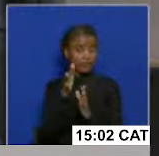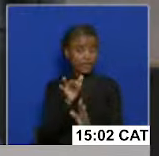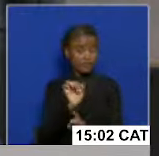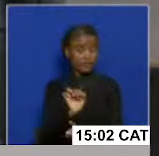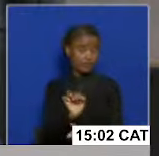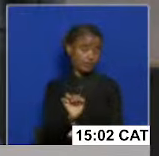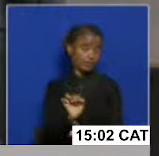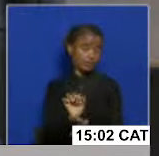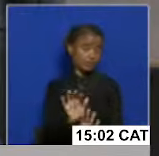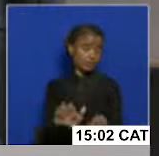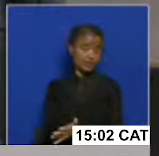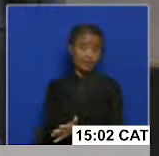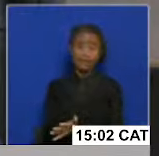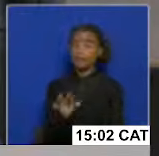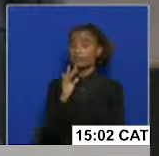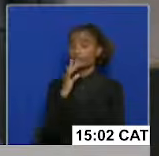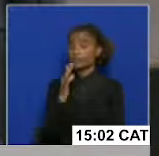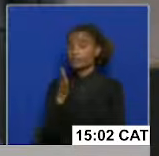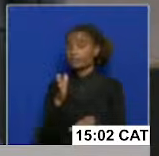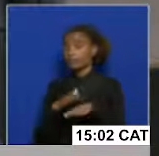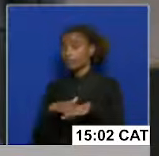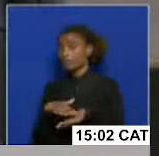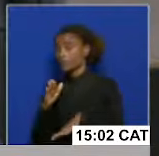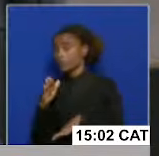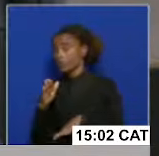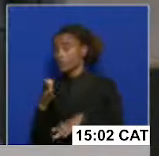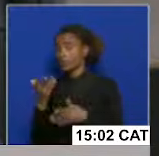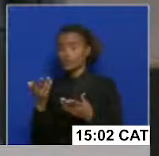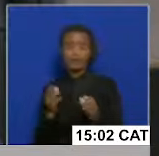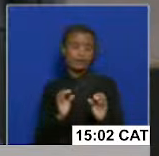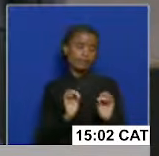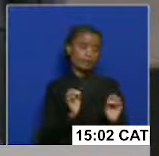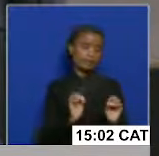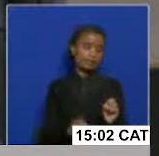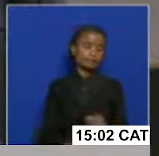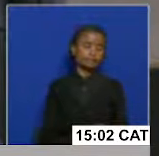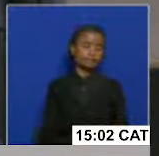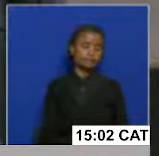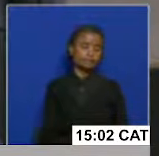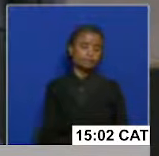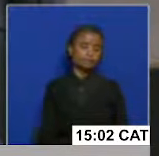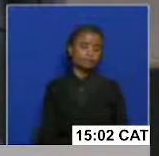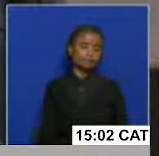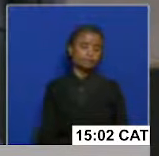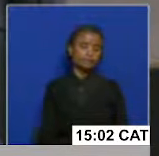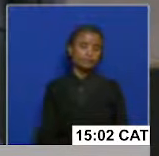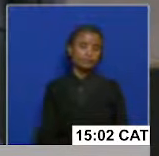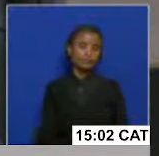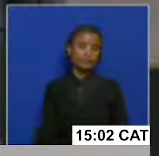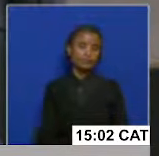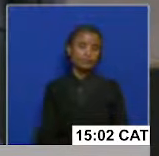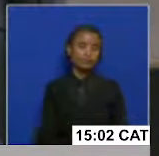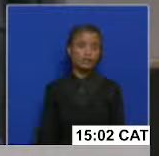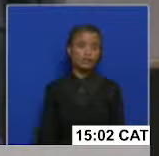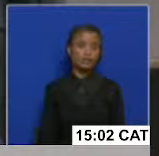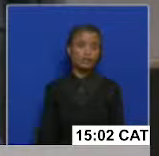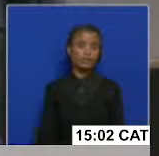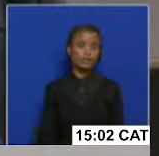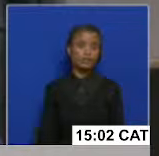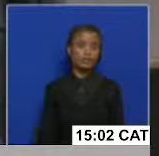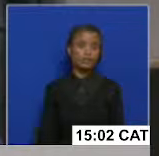more. Nothing more. Now, can you tell